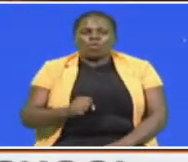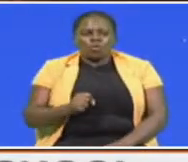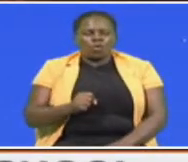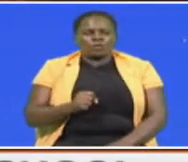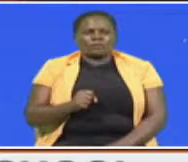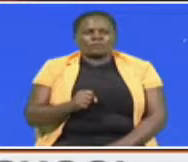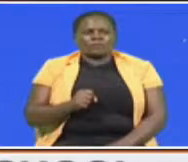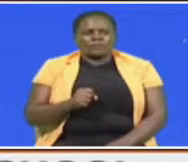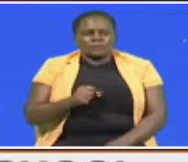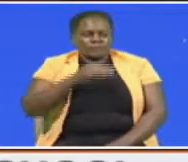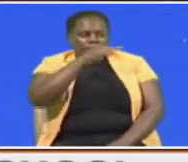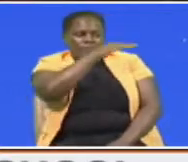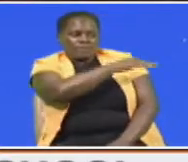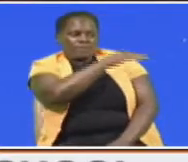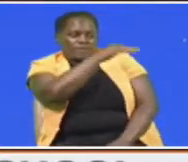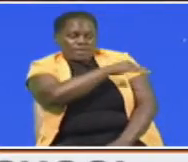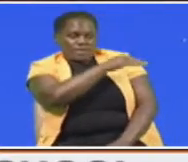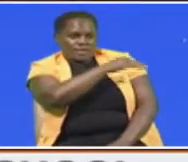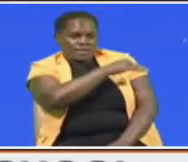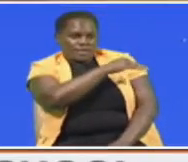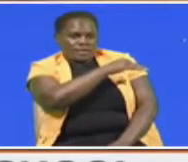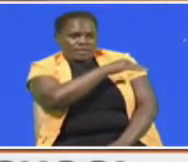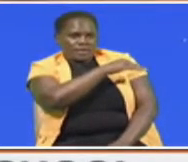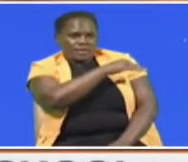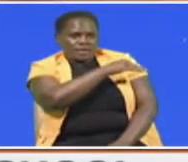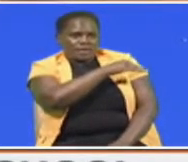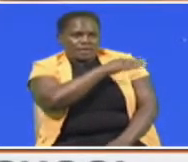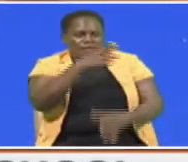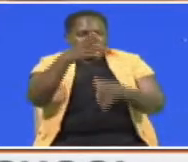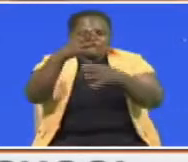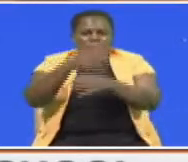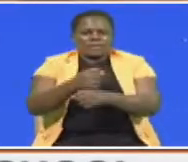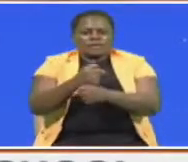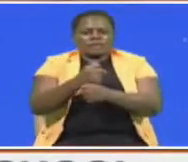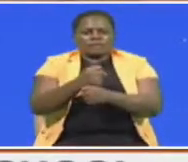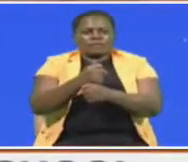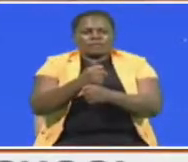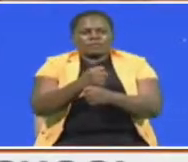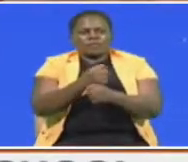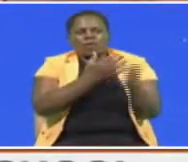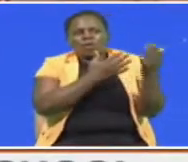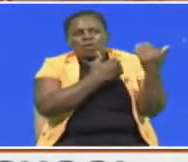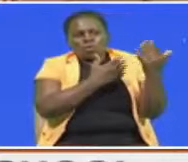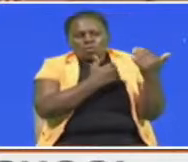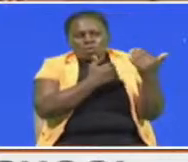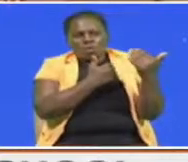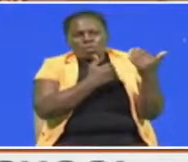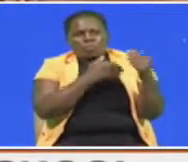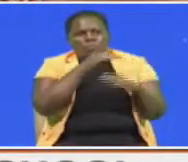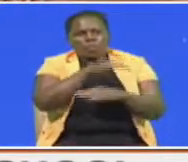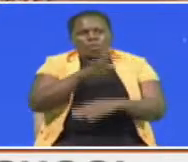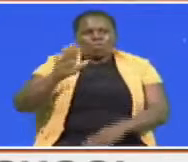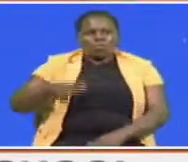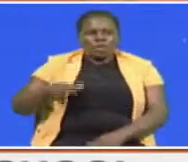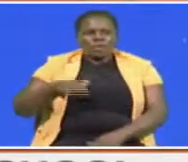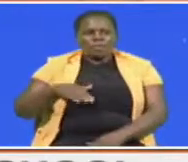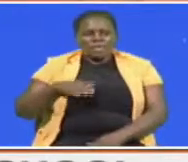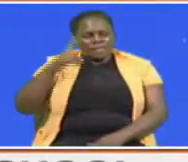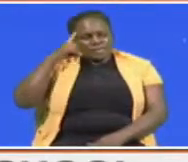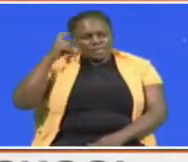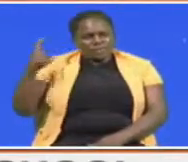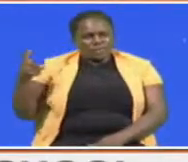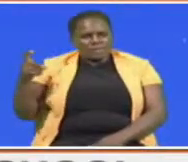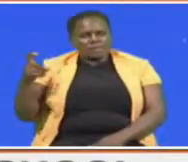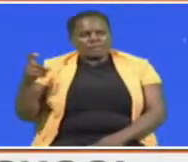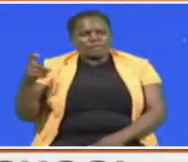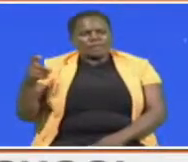As the sun sets in Kor, the Tirim Trust organization hopes it does not set with these women's dreams,